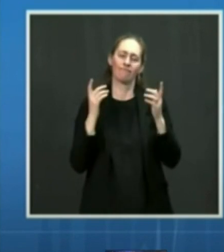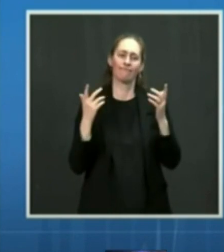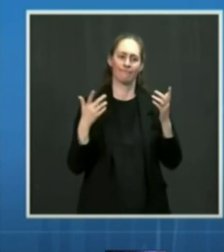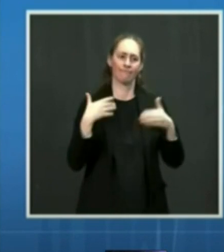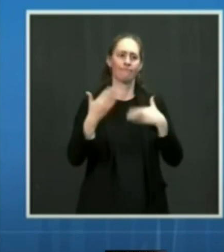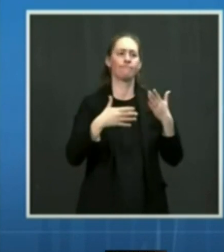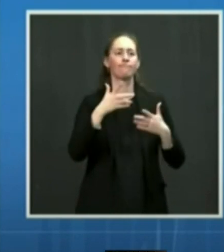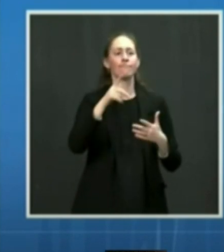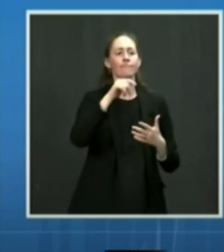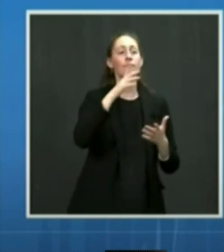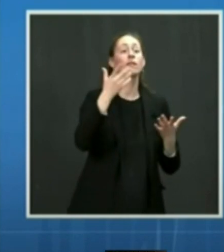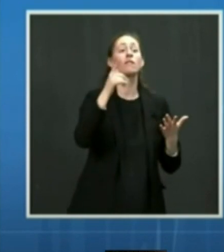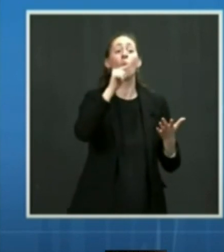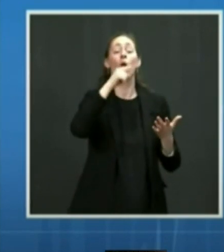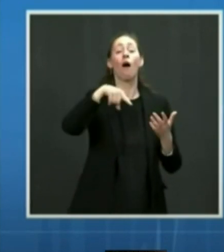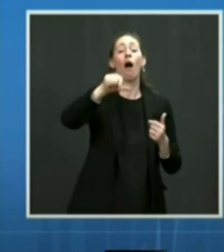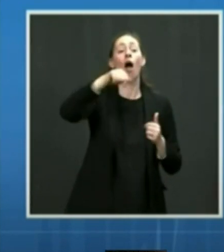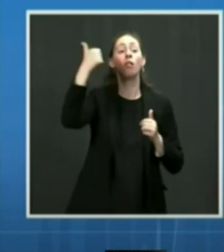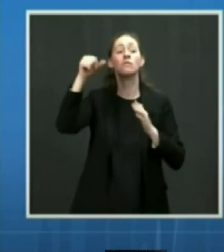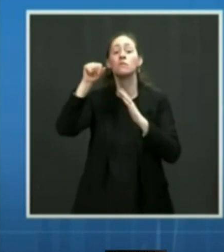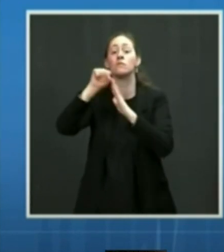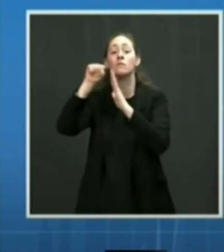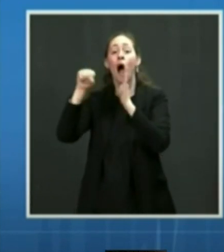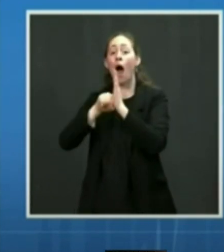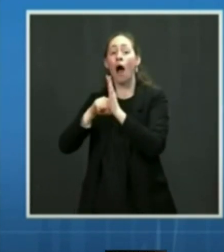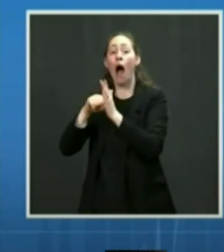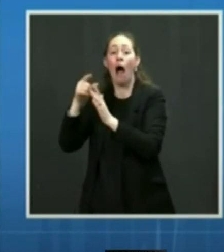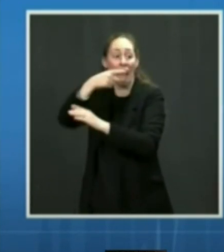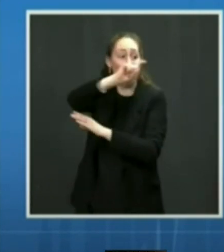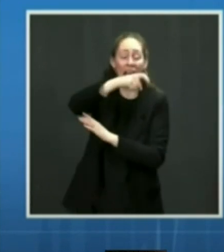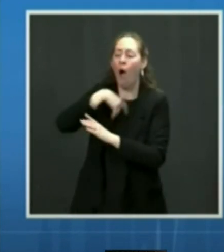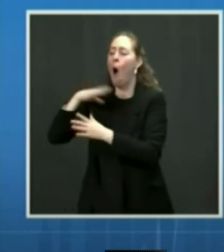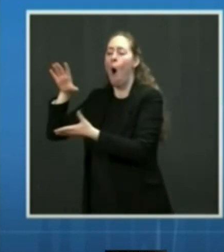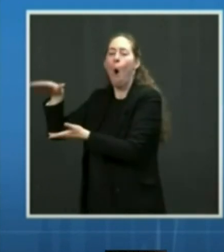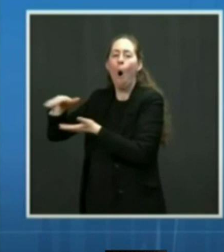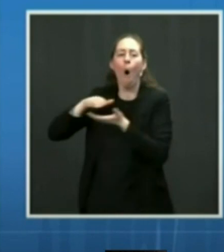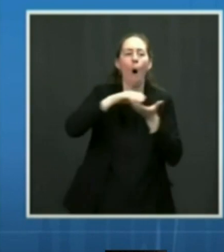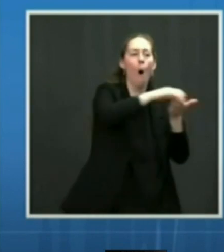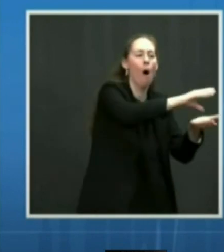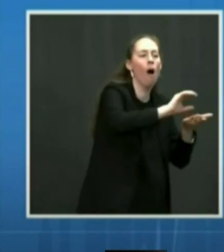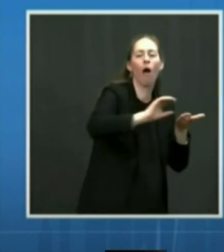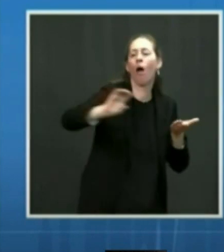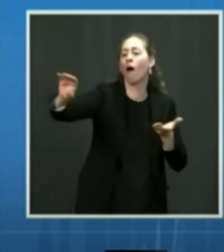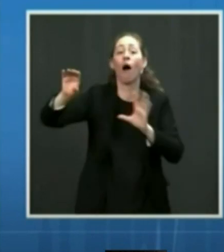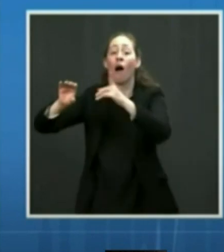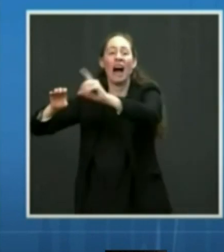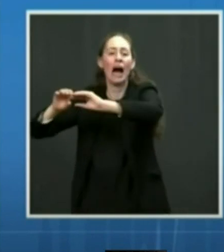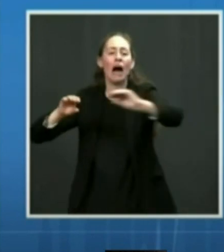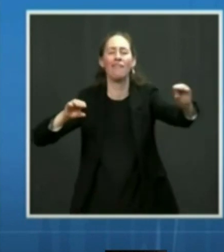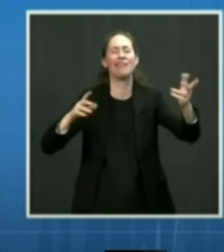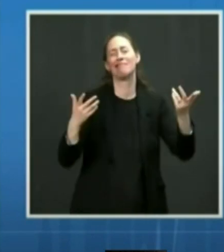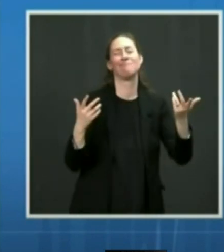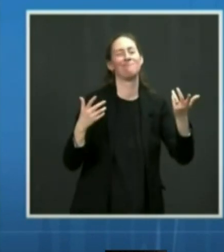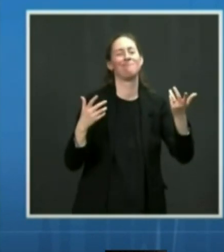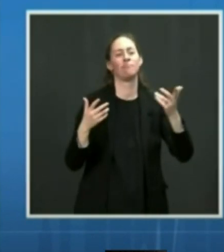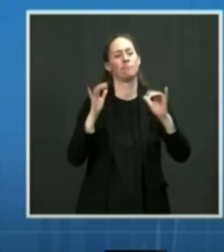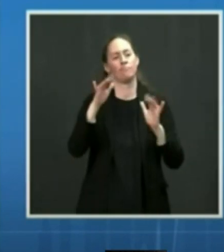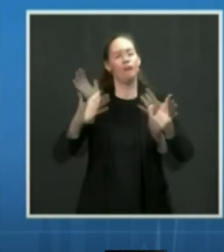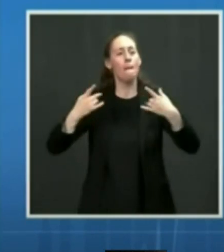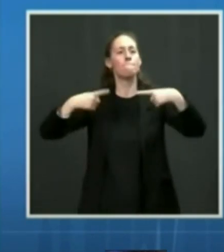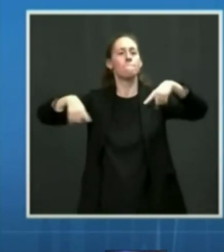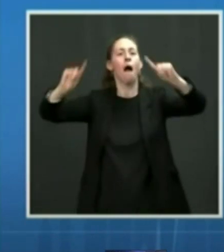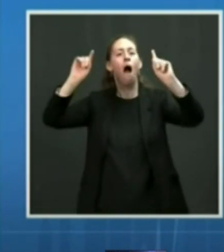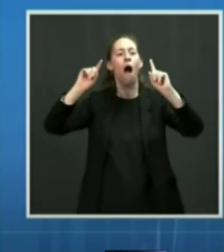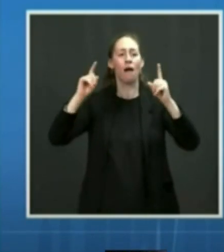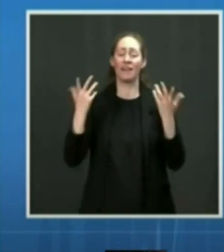it to playing whack-a-mole, isn't the strategy that public health leaders and scientists have laid